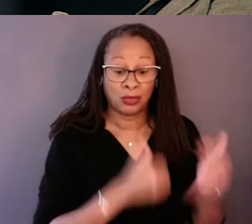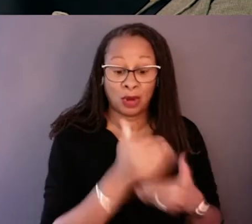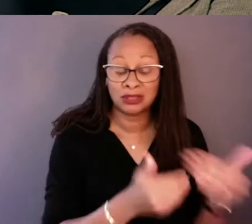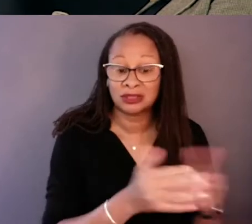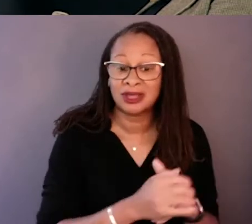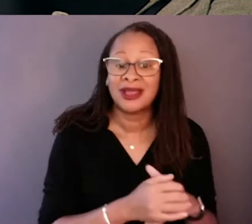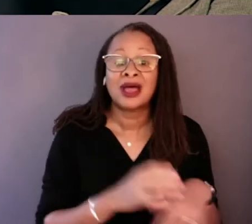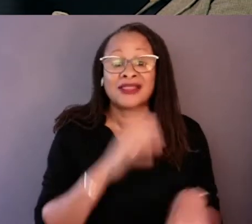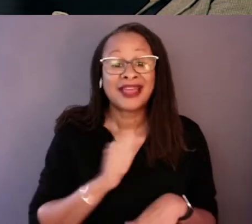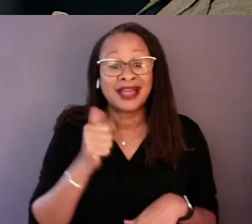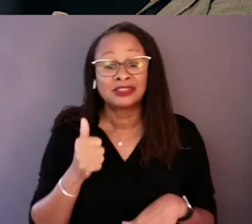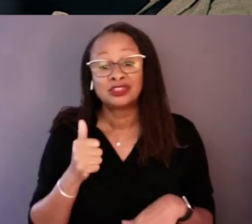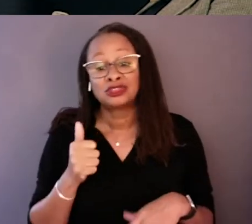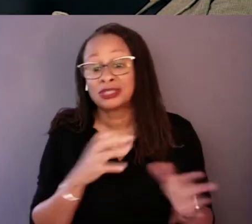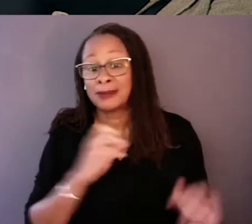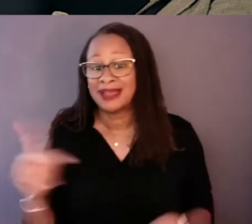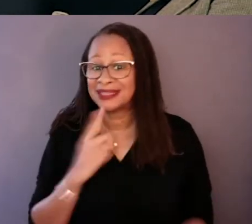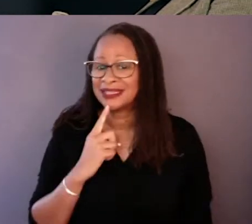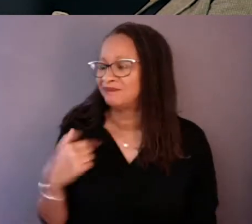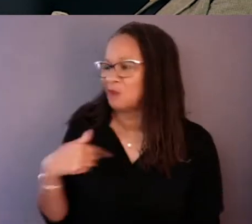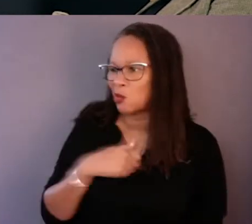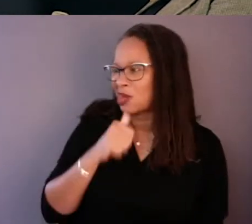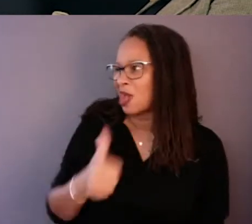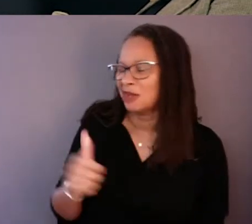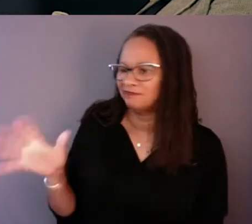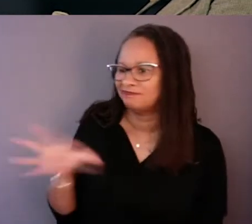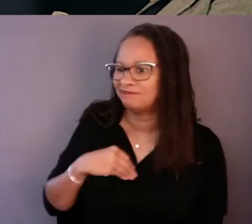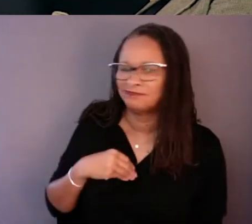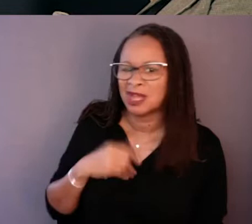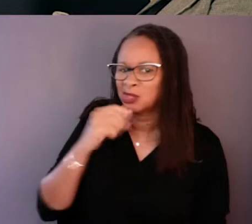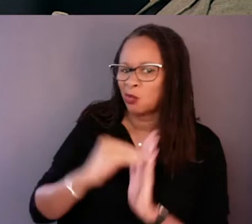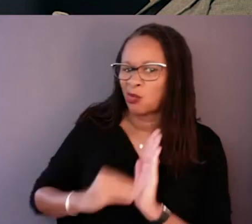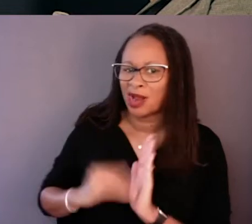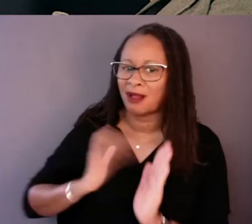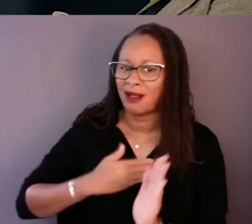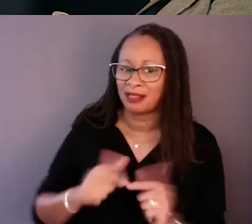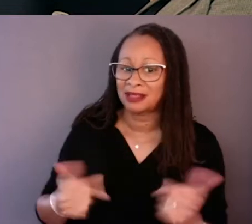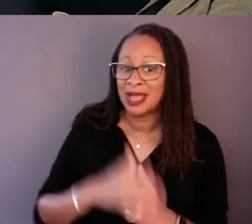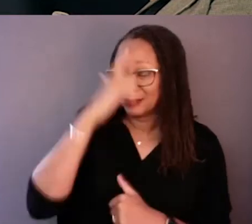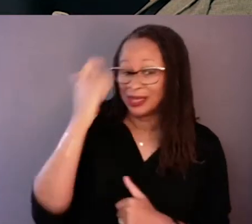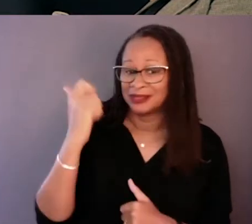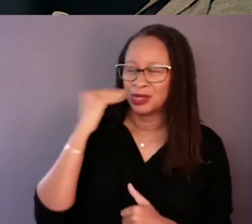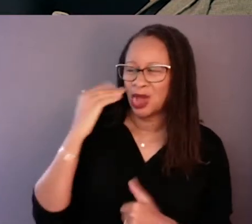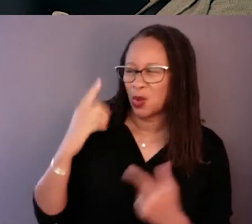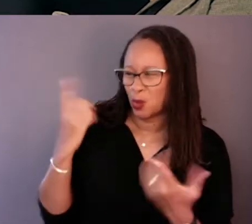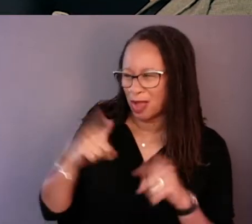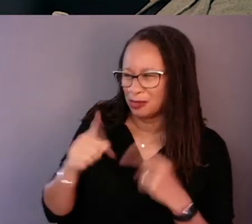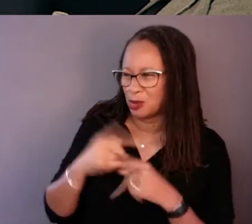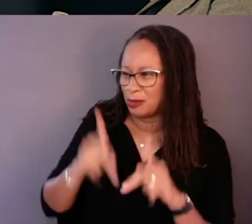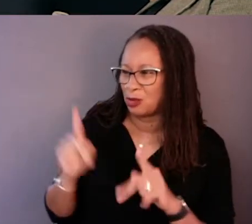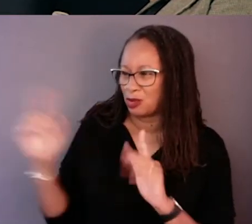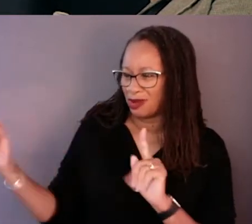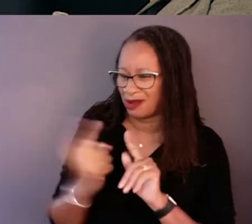elders came back and said, we're not really into this. We don't want you to write down our language because we know what happens when people like you come in and write this down.